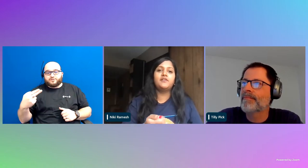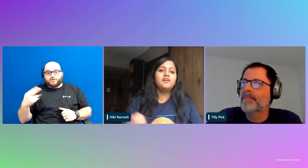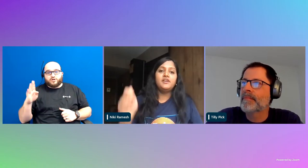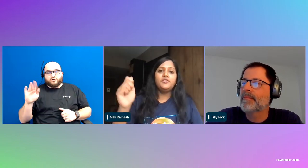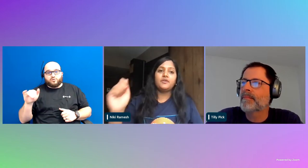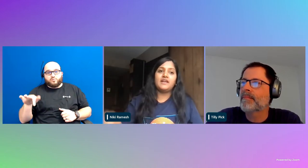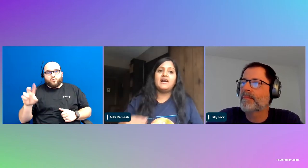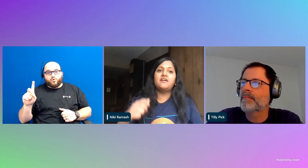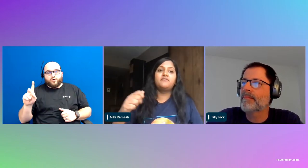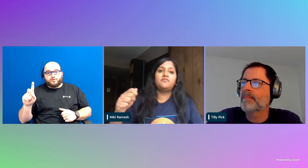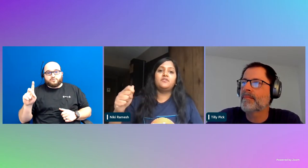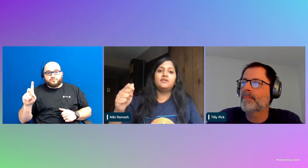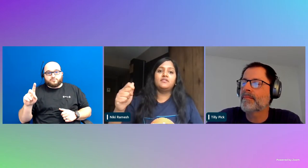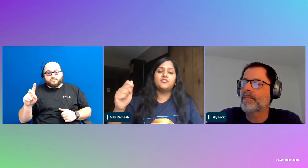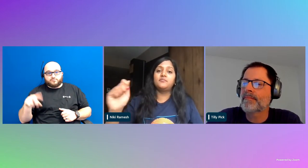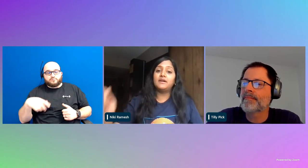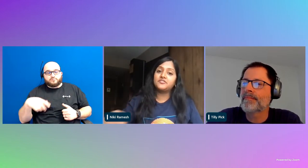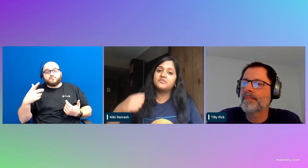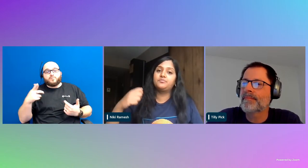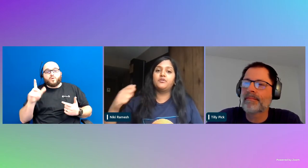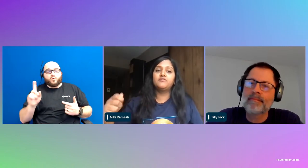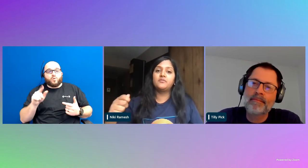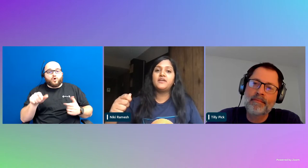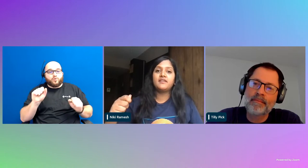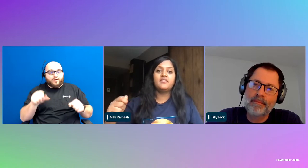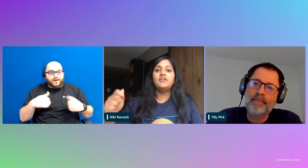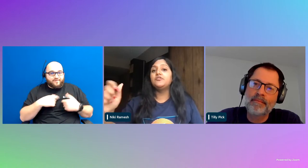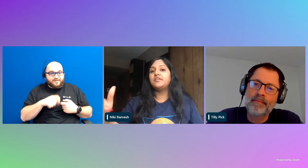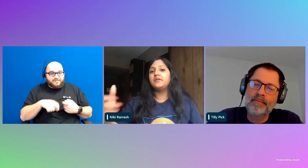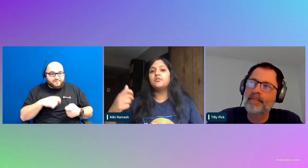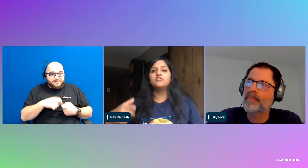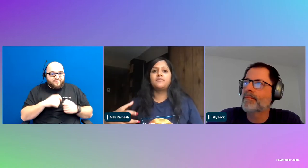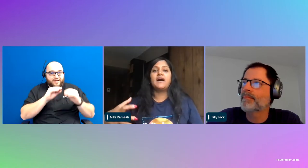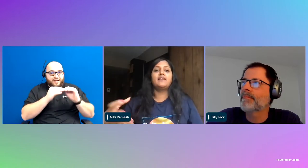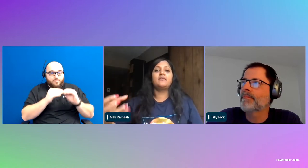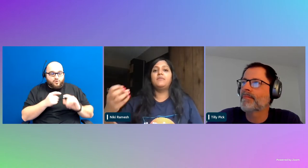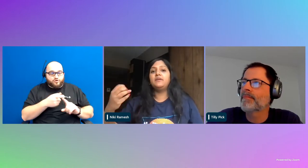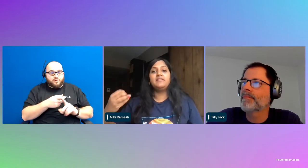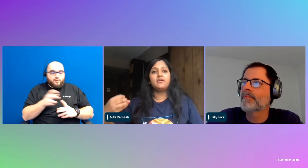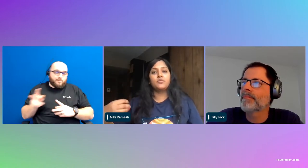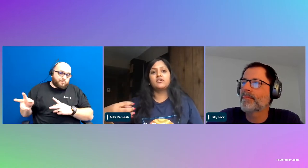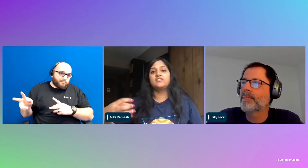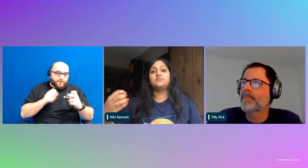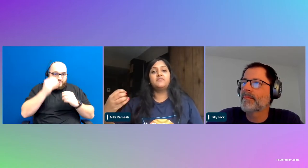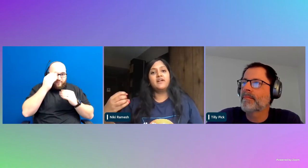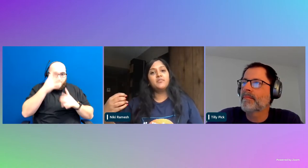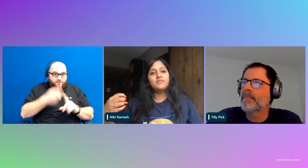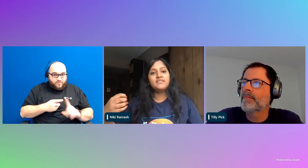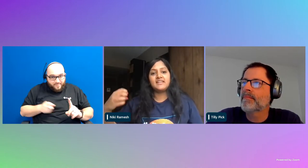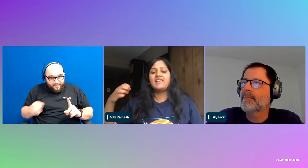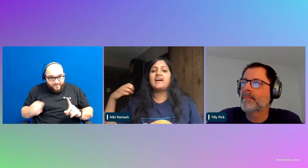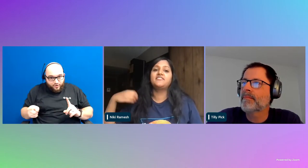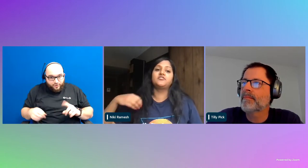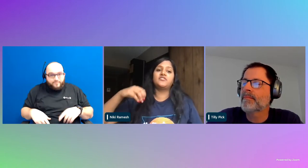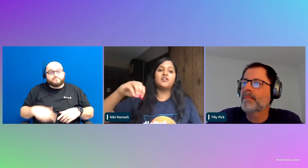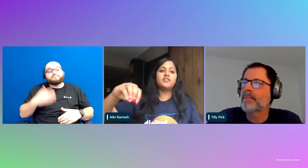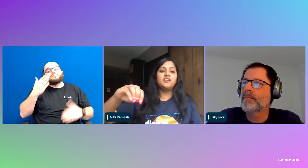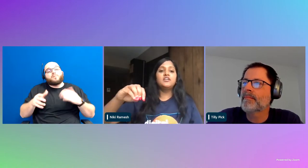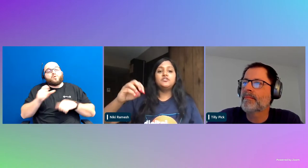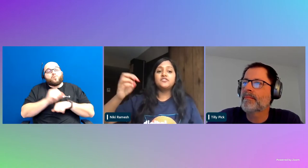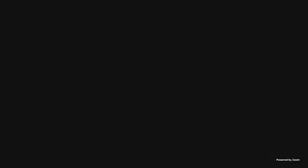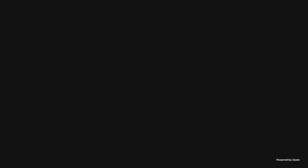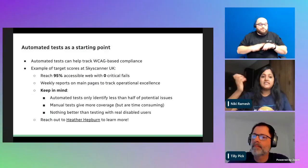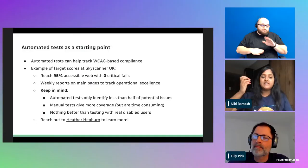point where you can have certain metrics pulled from it. Your team goes back, maybe they work on some developments, and as a